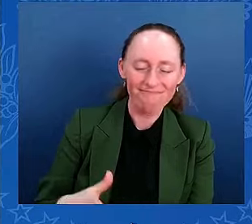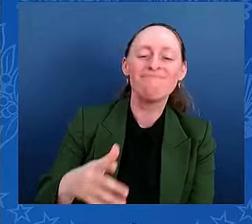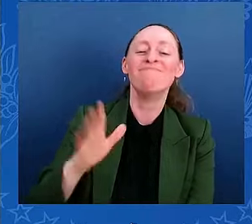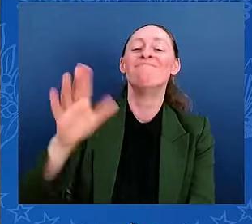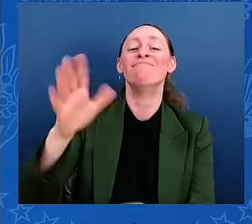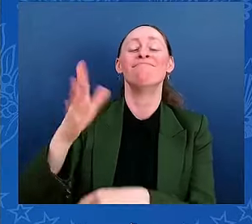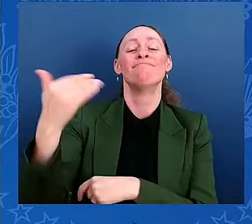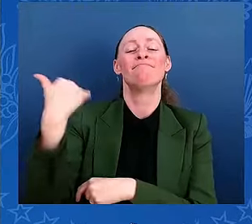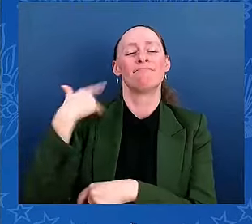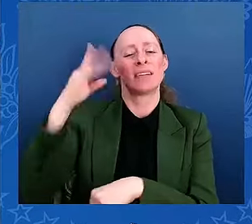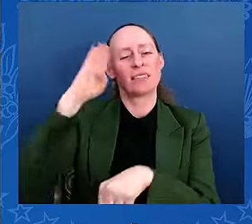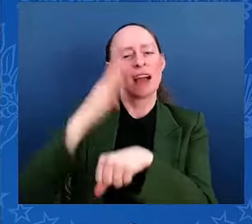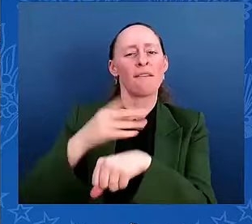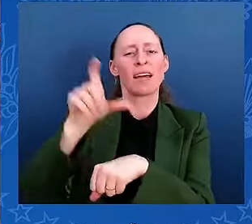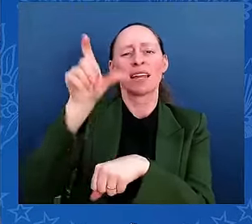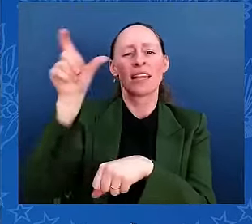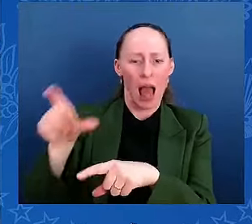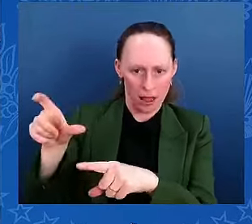award.